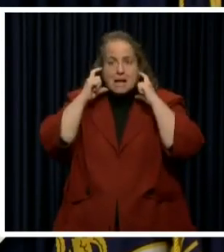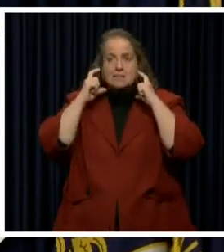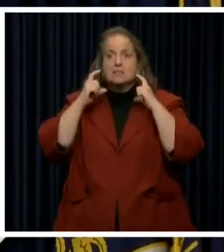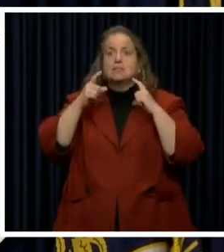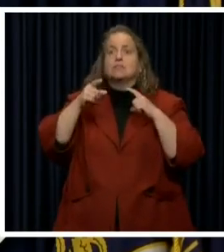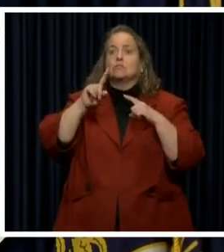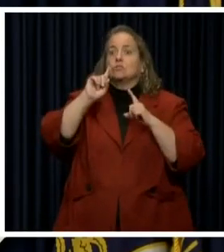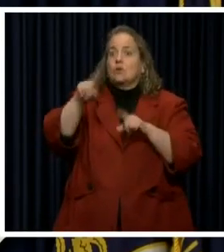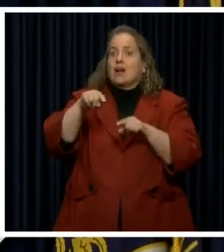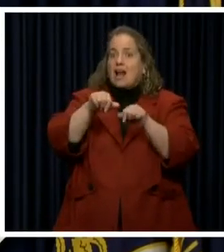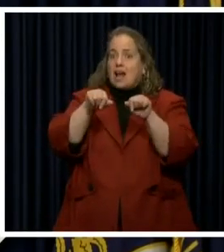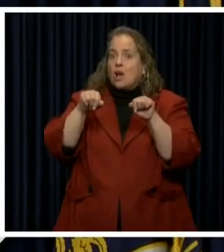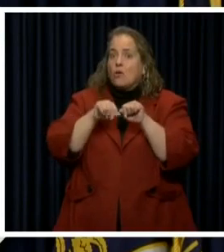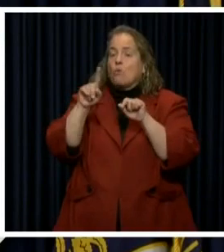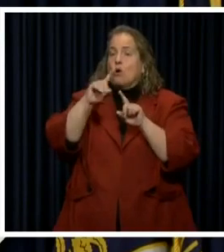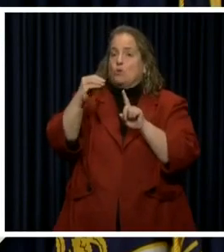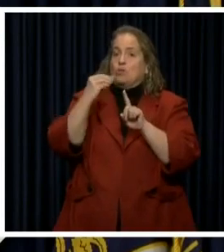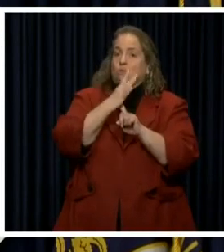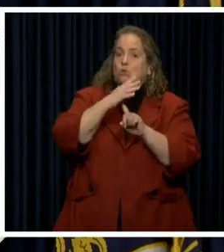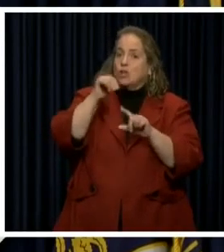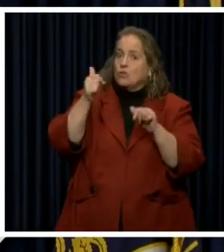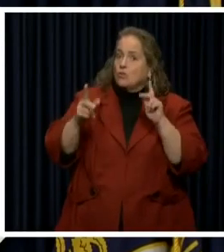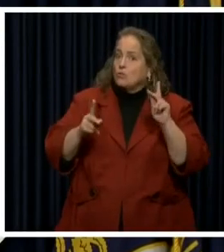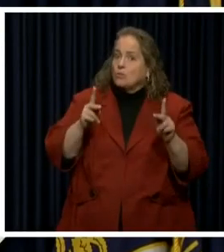in areas where you may be exposed to other people.